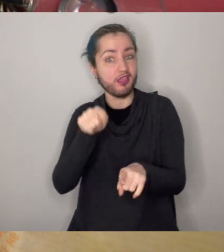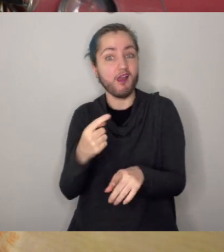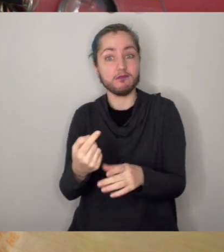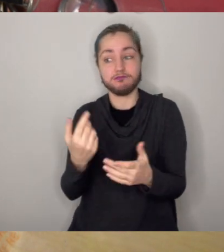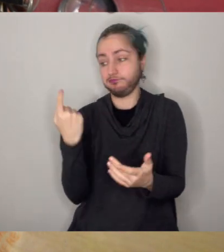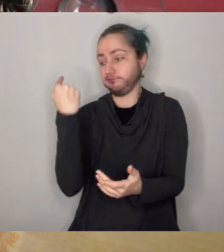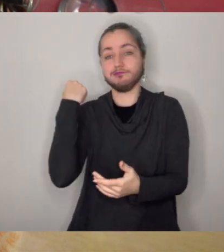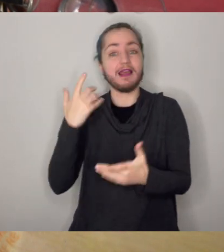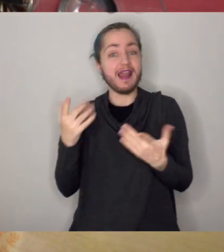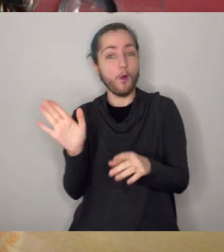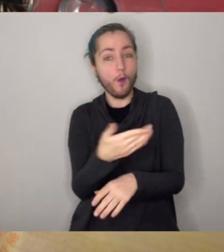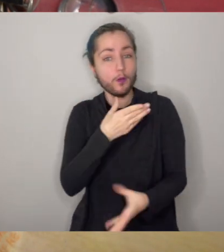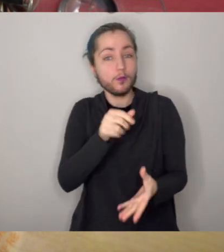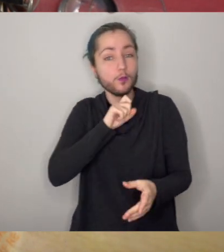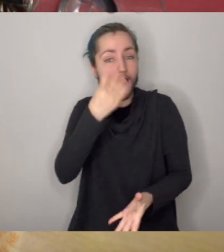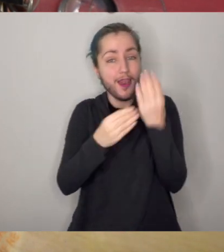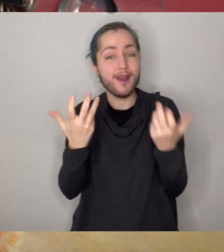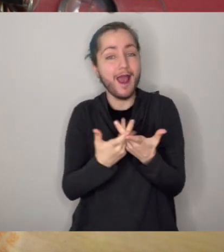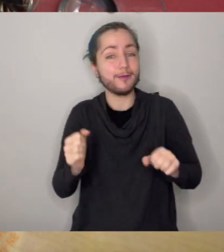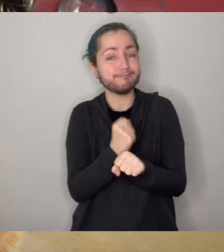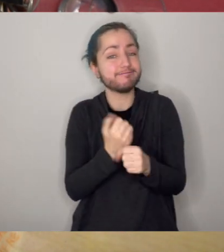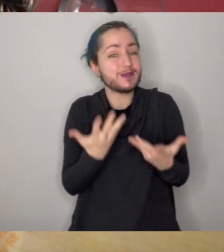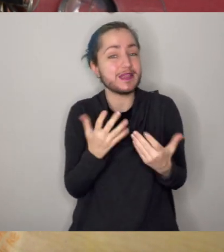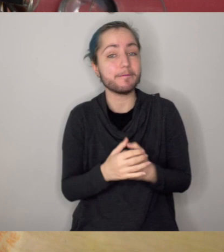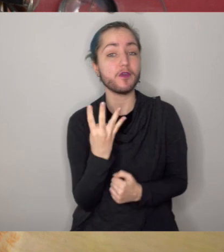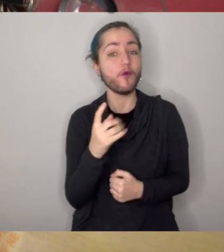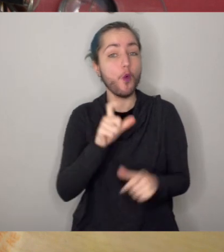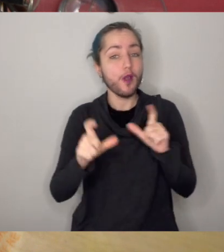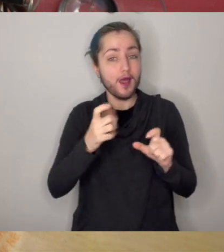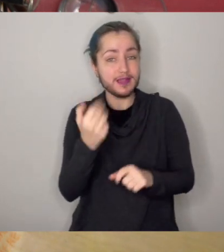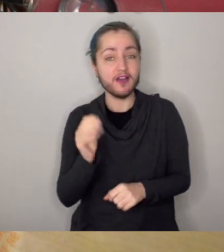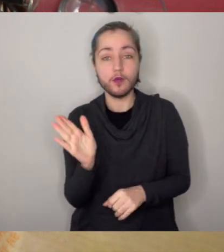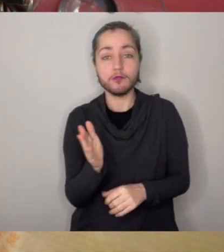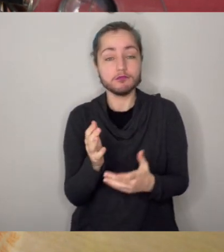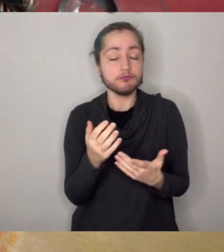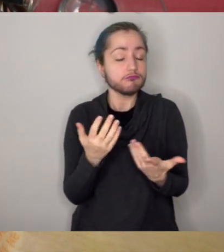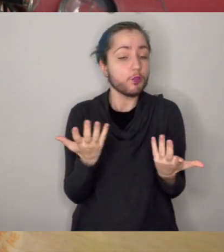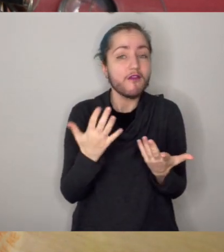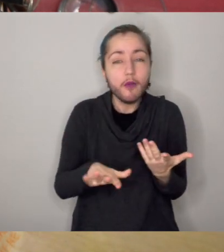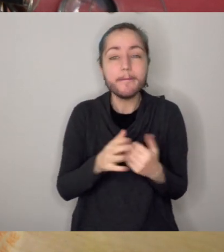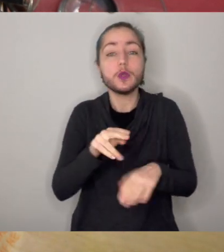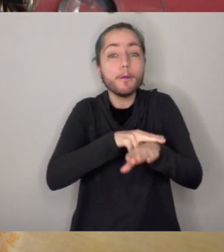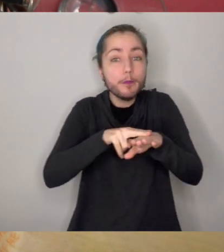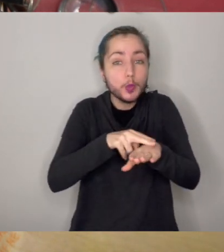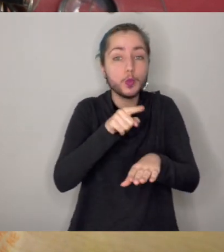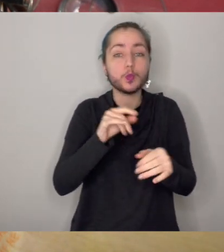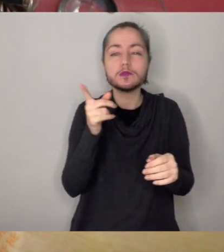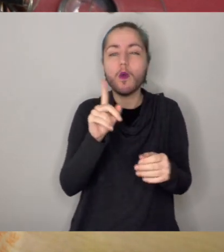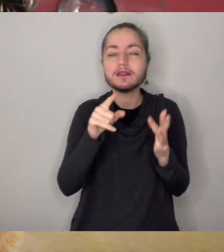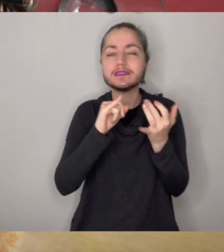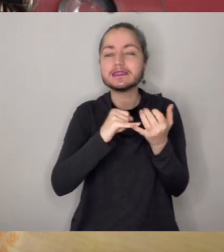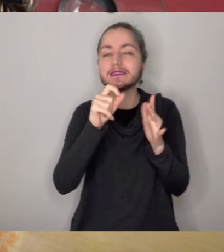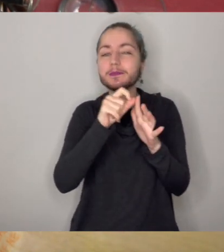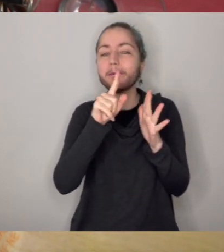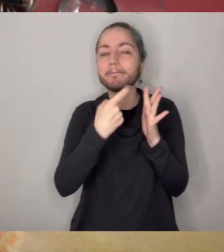So now you'll know how to do them today. We have 4 different colors, which all come from a couple different things.